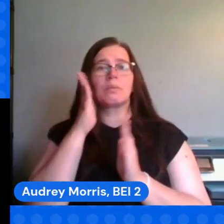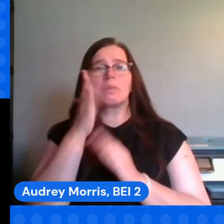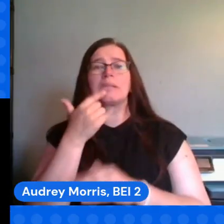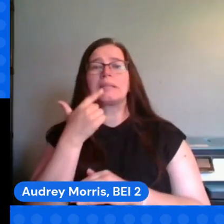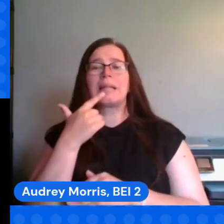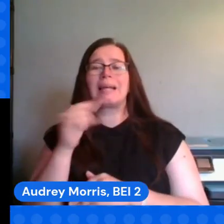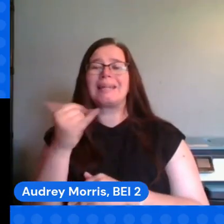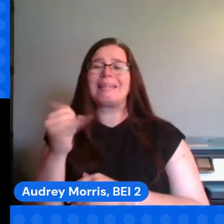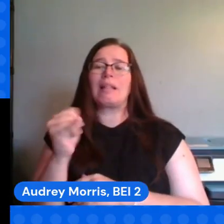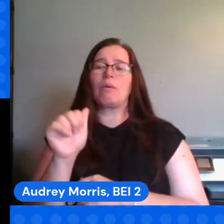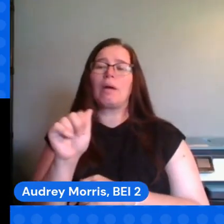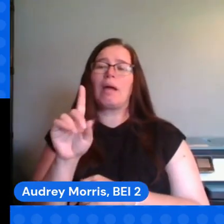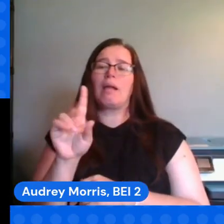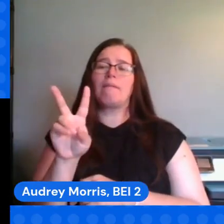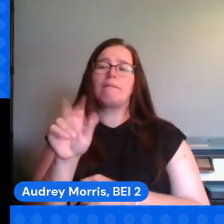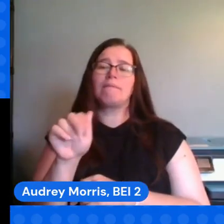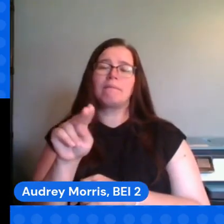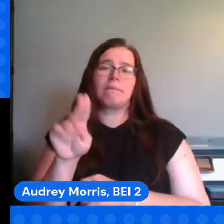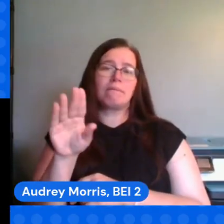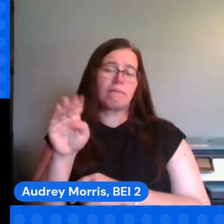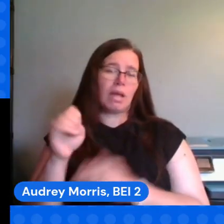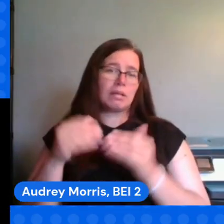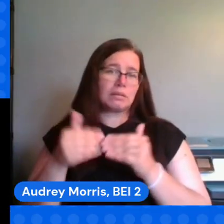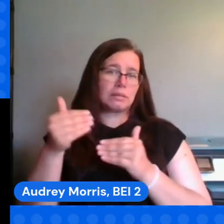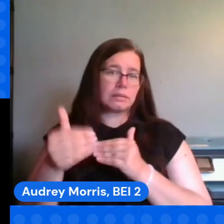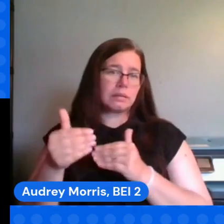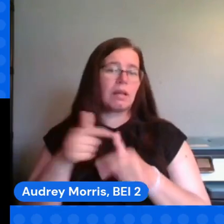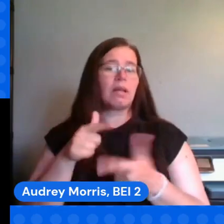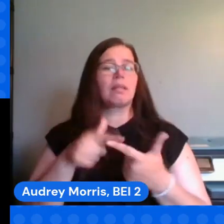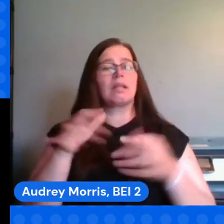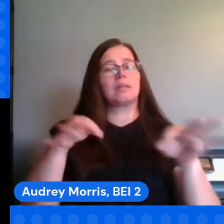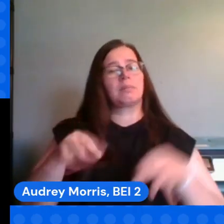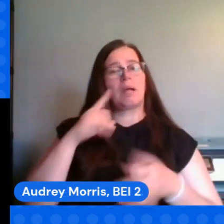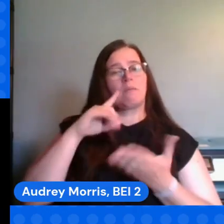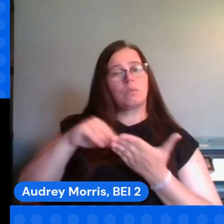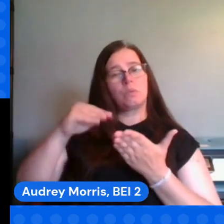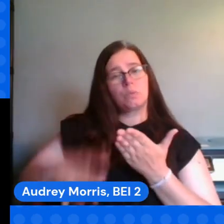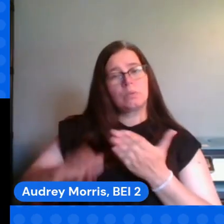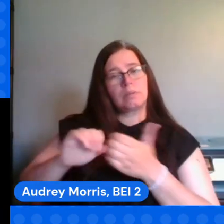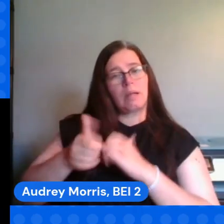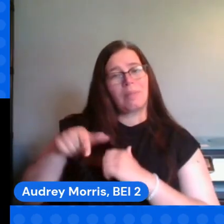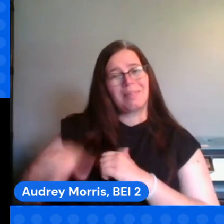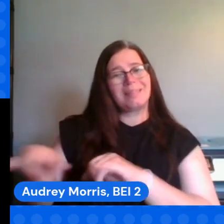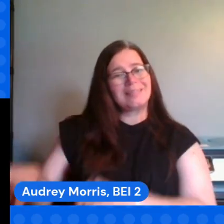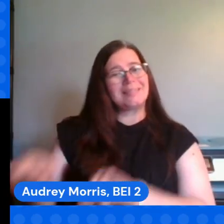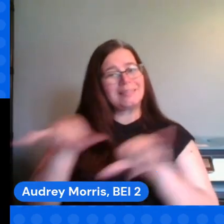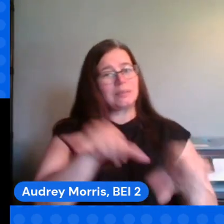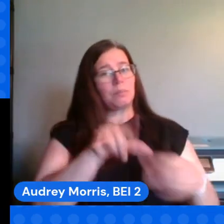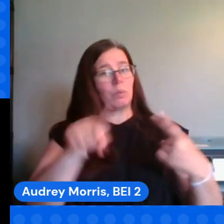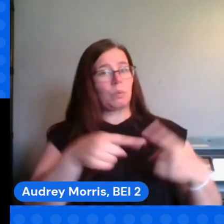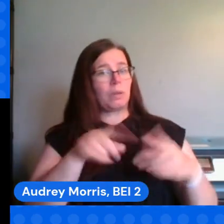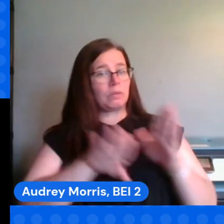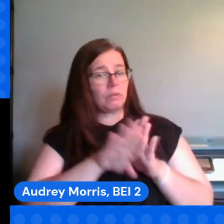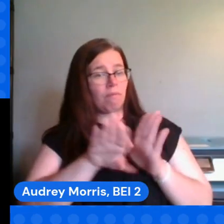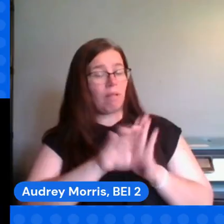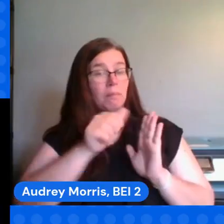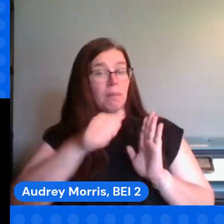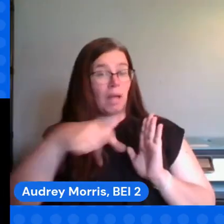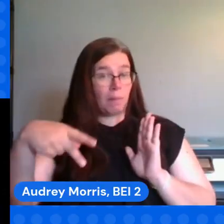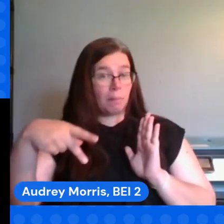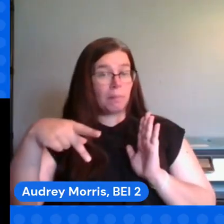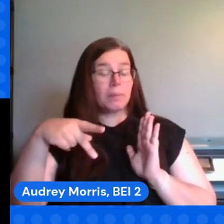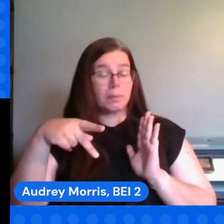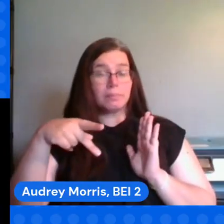events. And then we also explain to our students how this is similar to when you're developing an app.